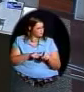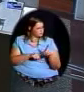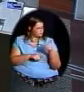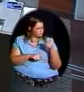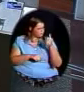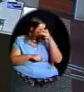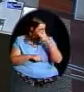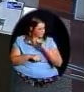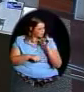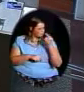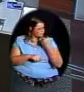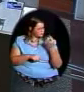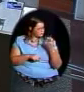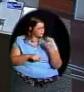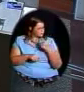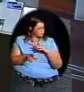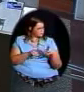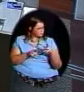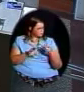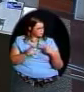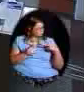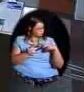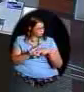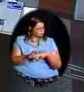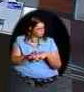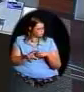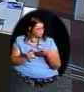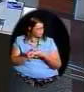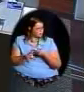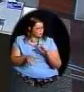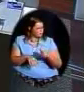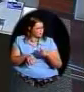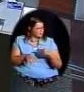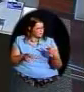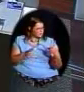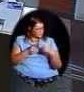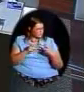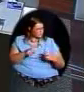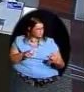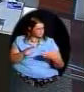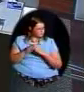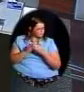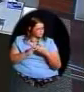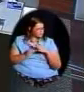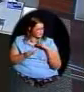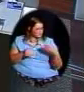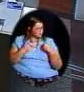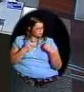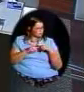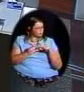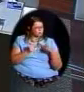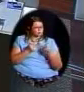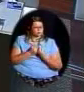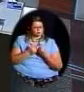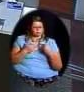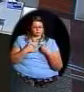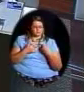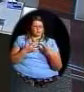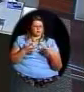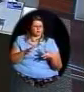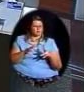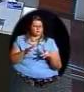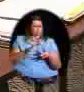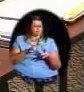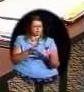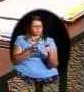too. We did a complete analysis of what the city and the youth groups have requested the